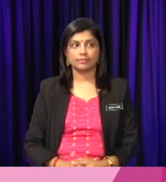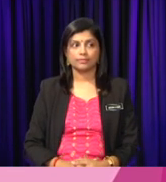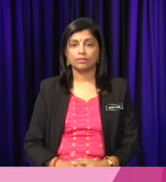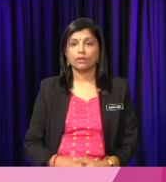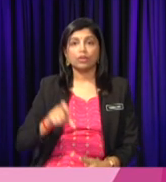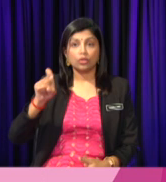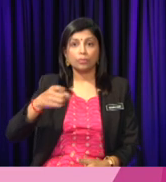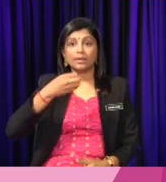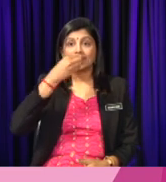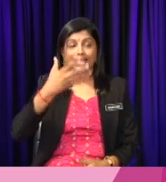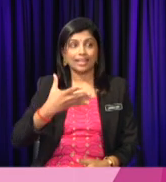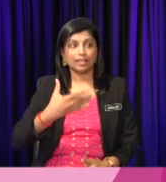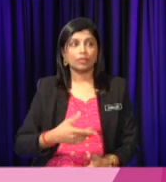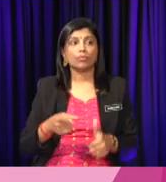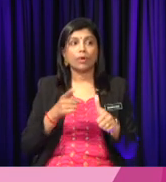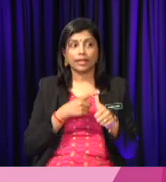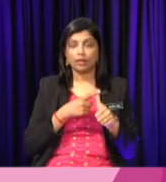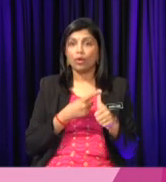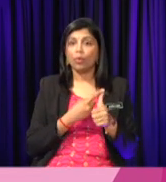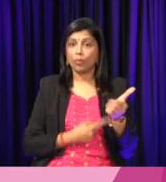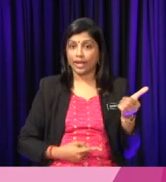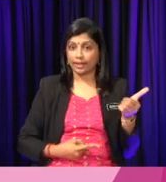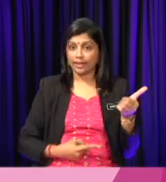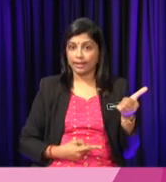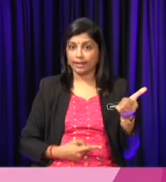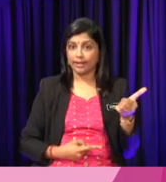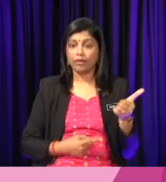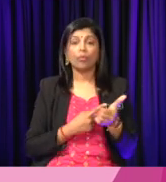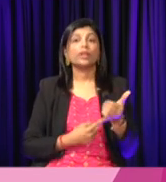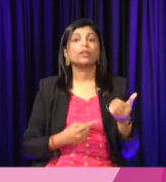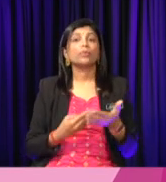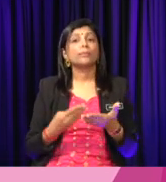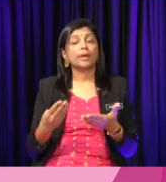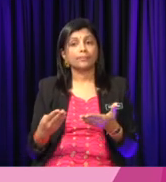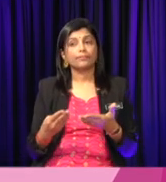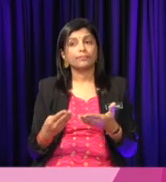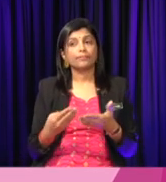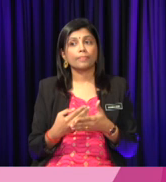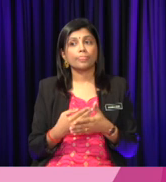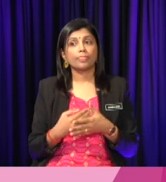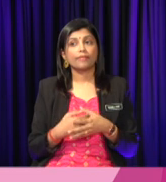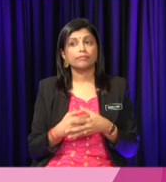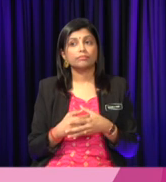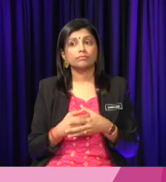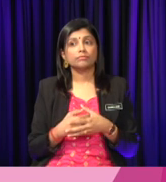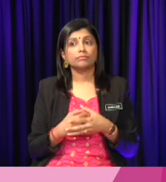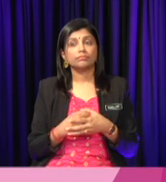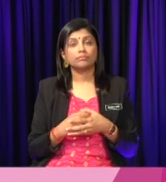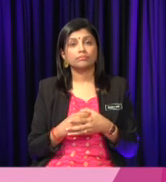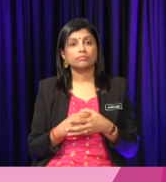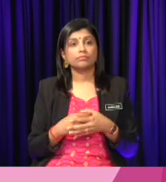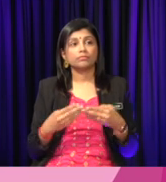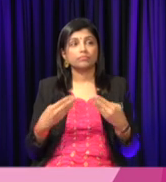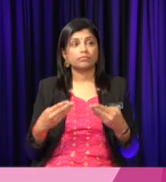have some time to think about what you're going to say. So this is where I give them 20 seconds.